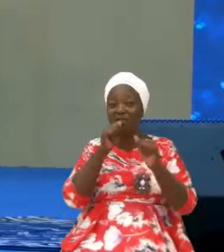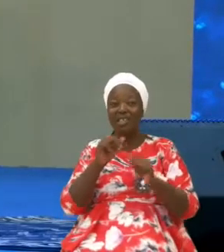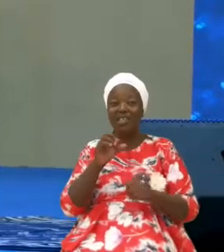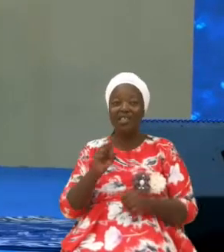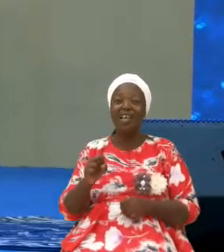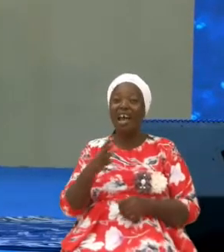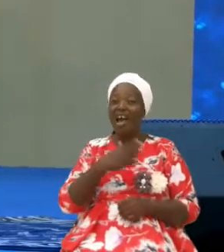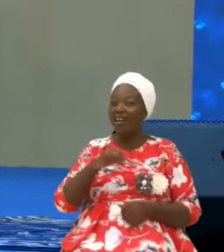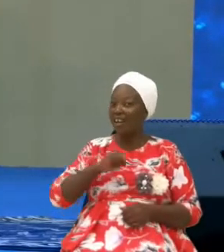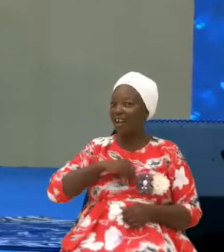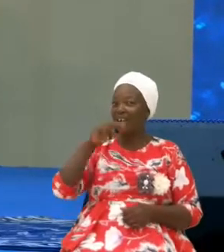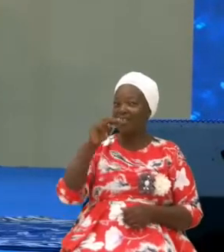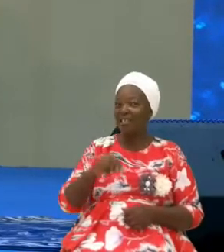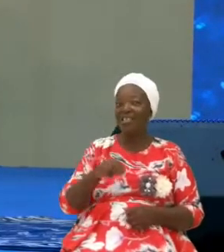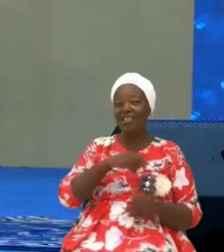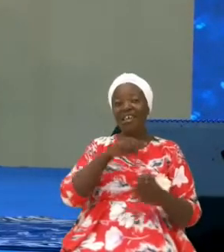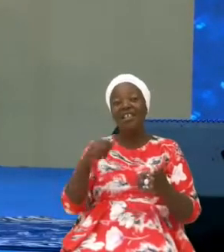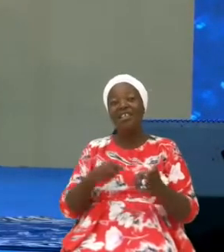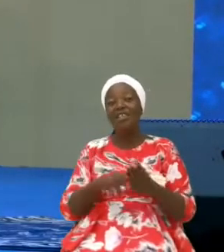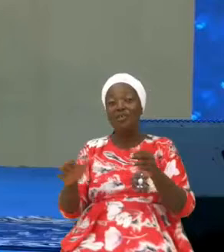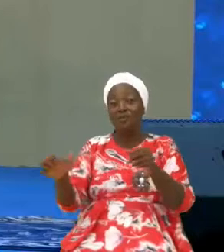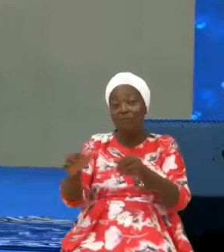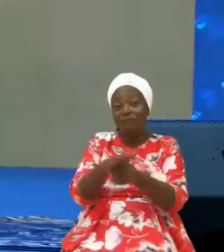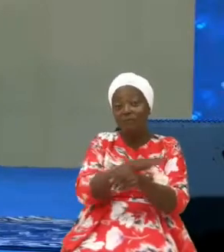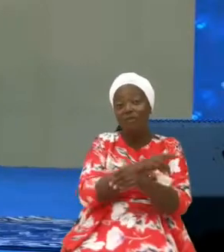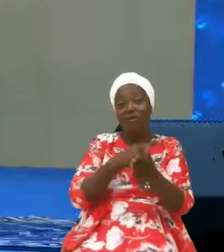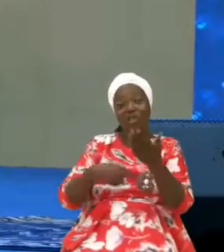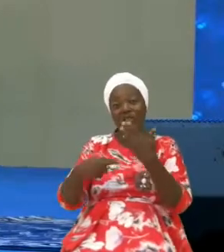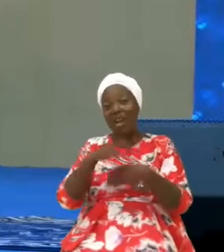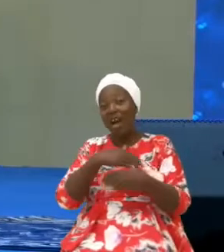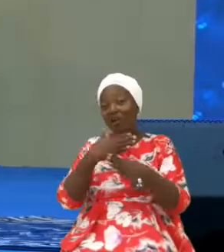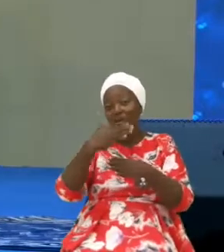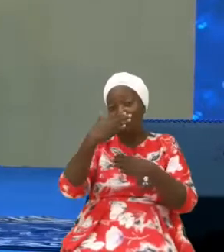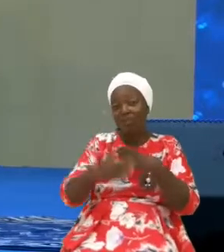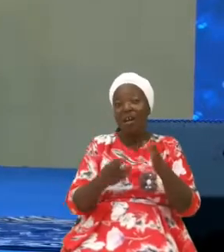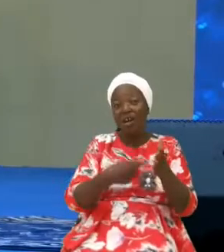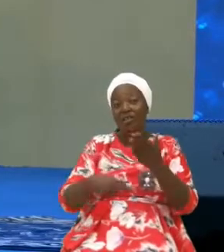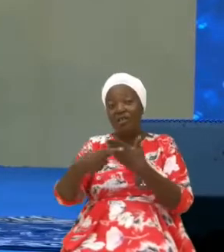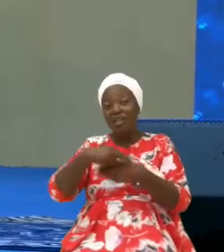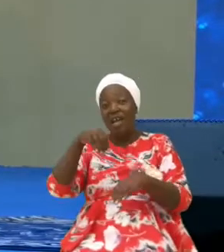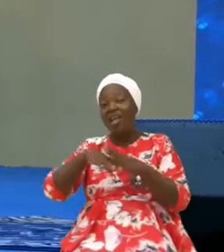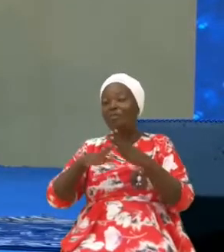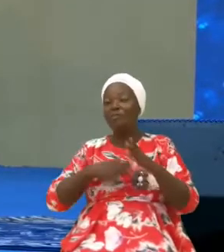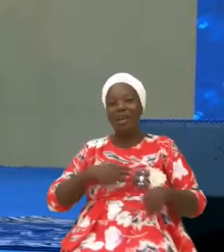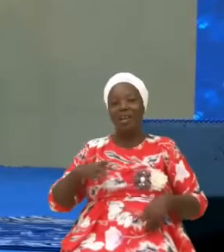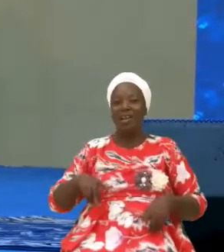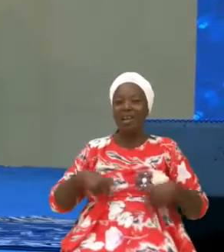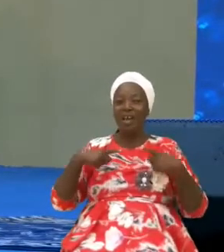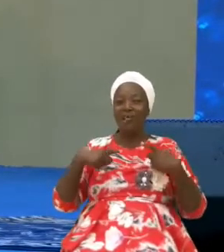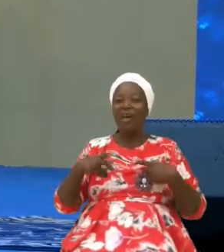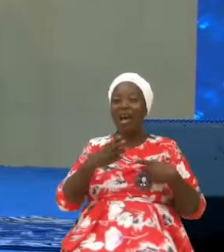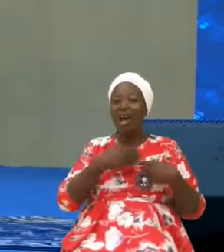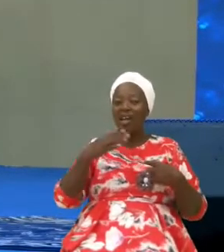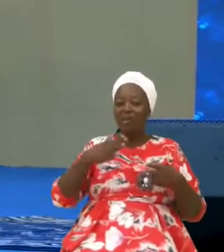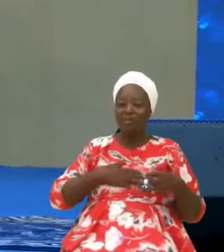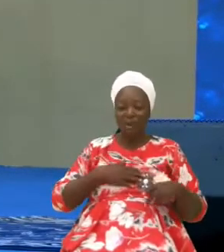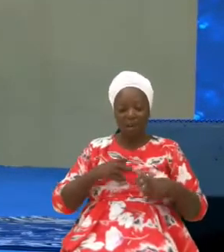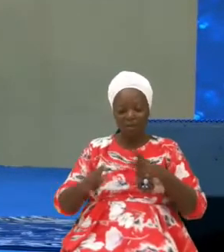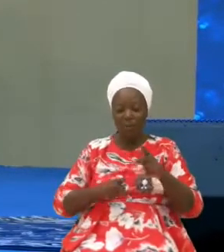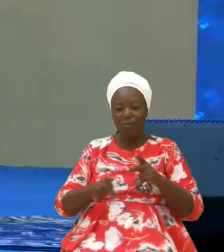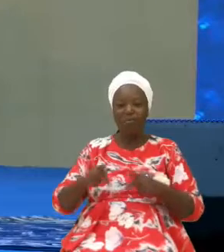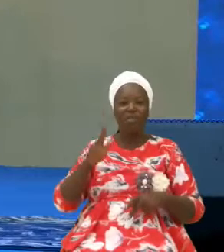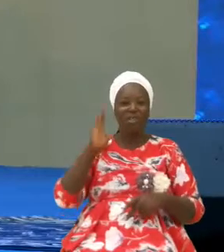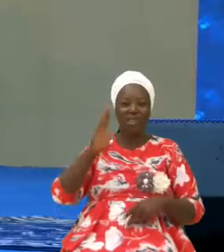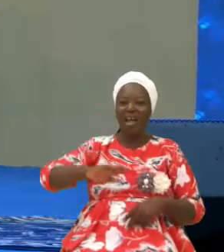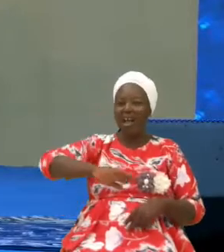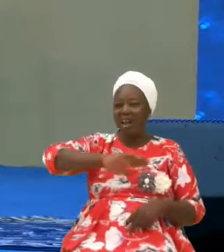partaker of the showers of blessing, and I need full restoration and total restoration in